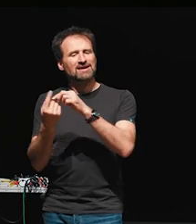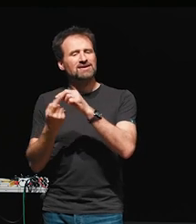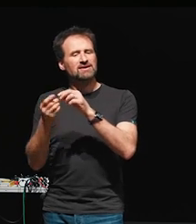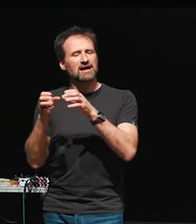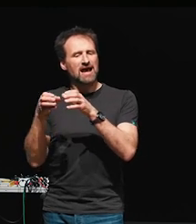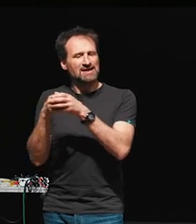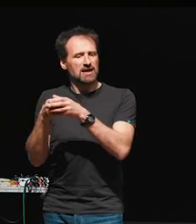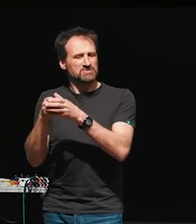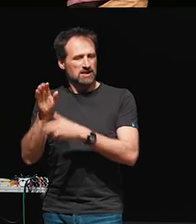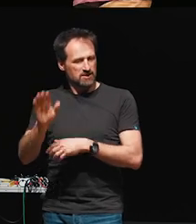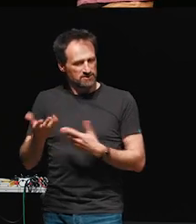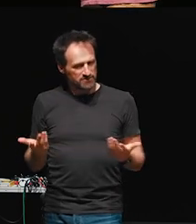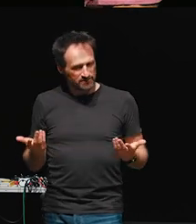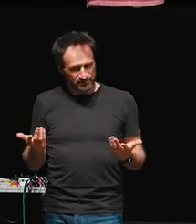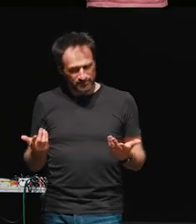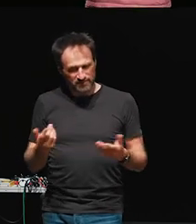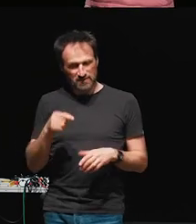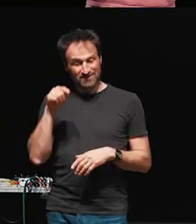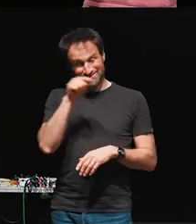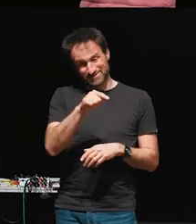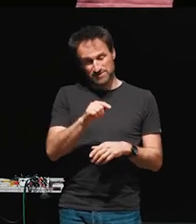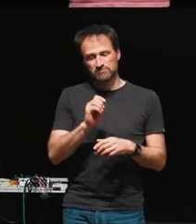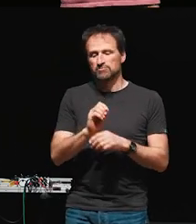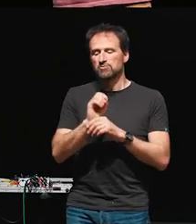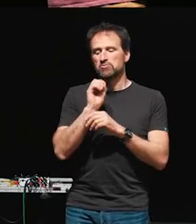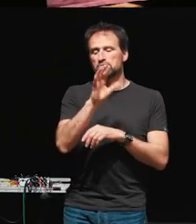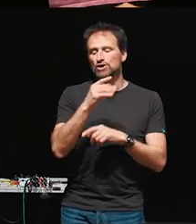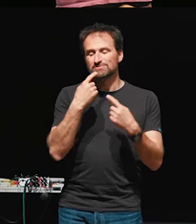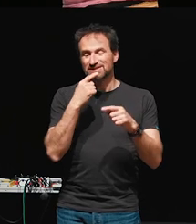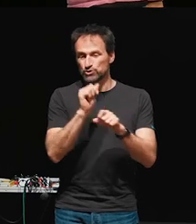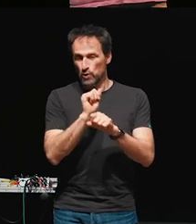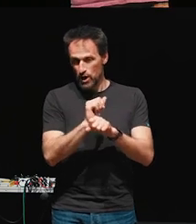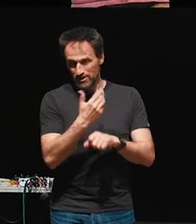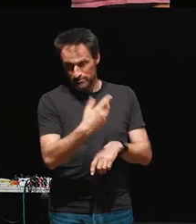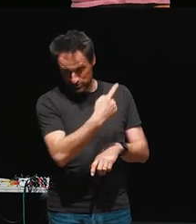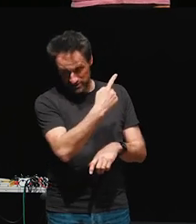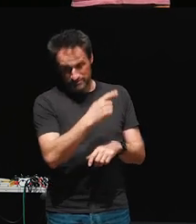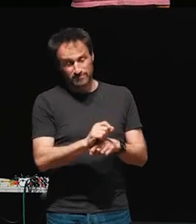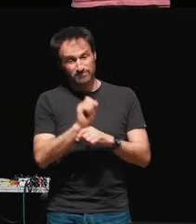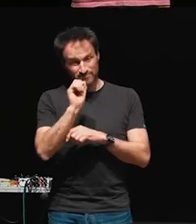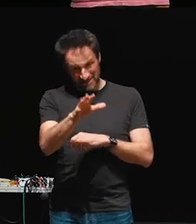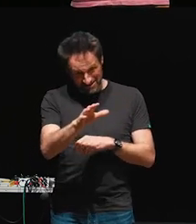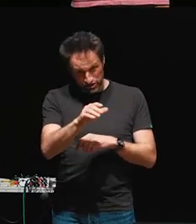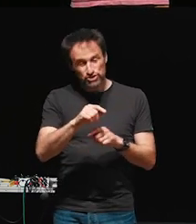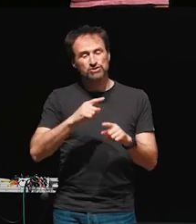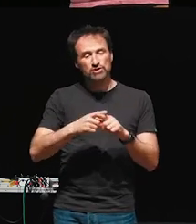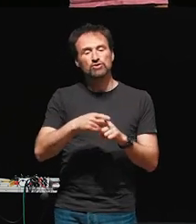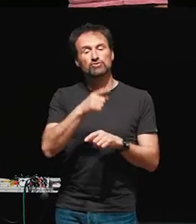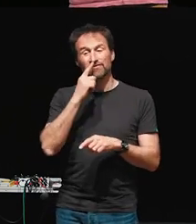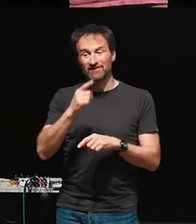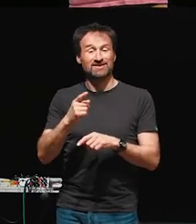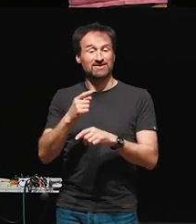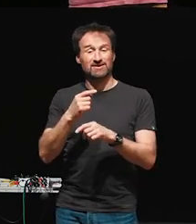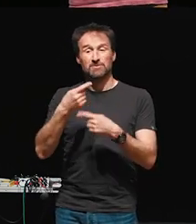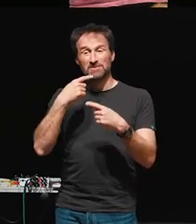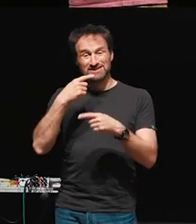this postMessage helper that actually takes in a worker and a message, gives you back a promise, and says, hey, I'll send this data to the worker, and when I get a message